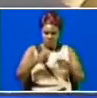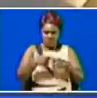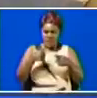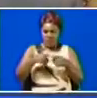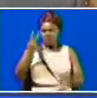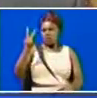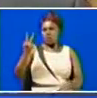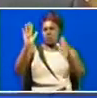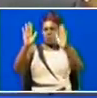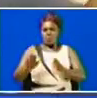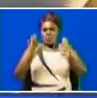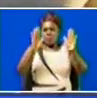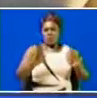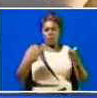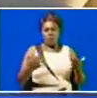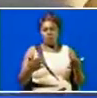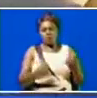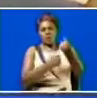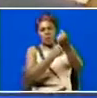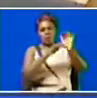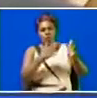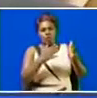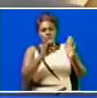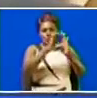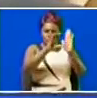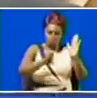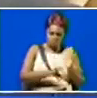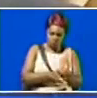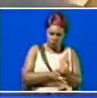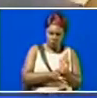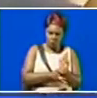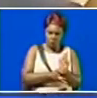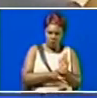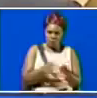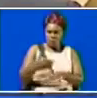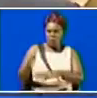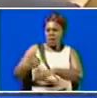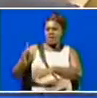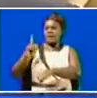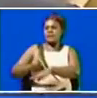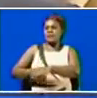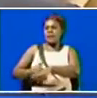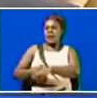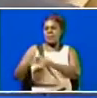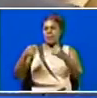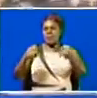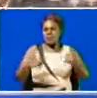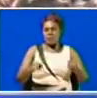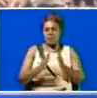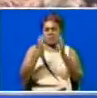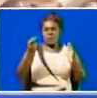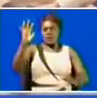2 years campaigning for or against constitutional amendments, which means it will take a lot of time to implement the Big